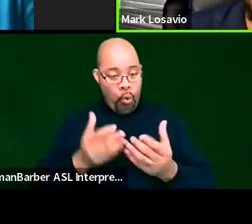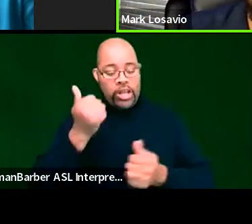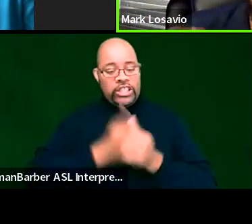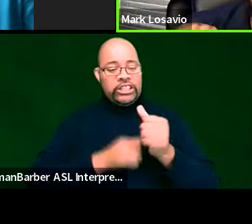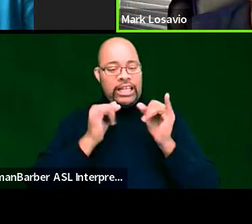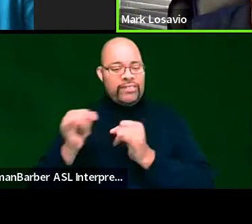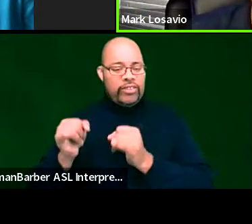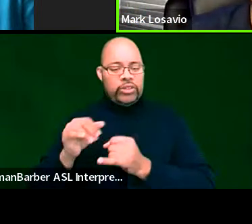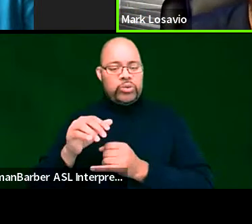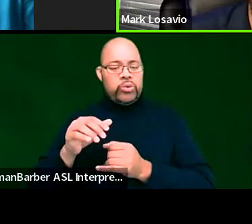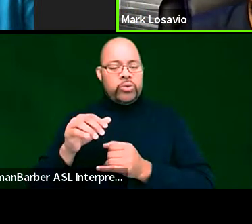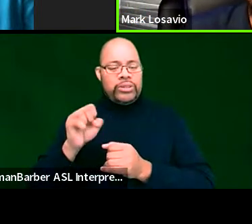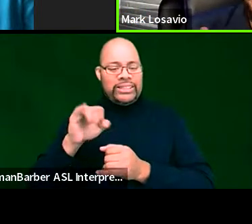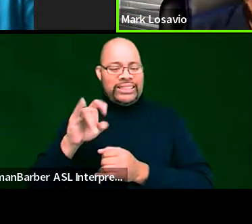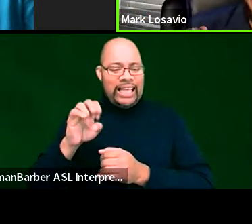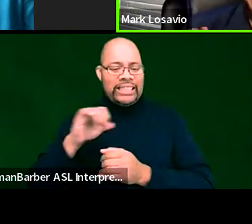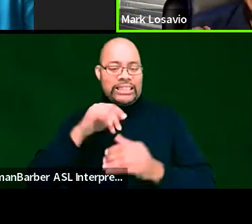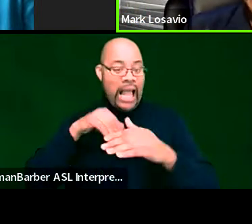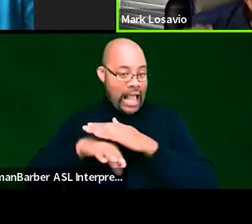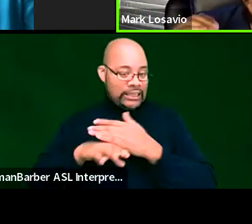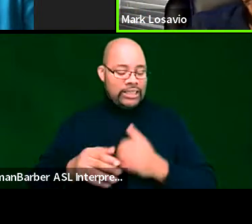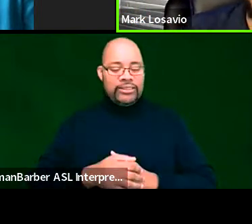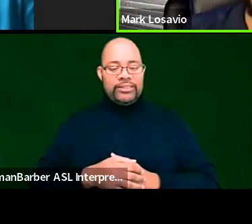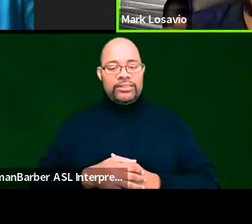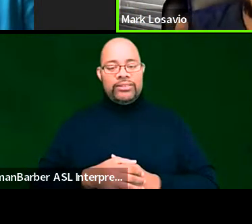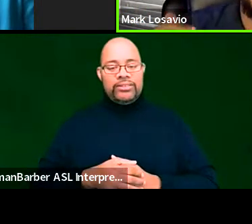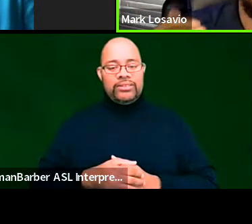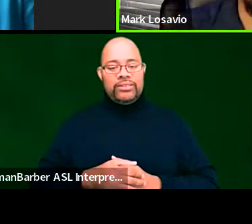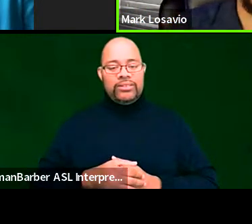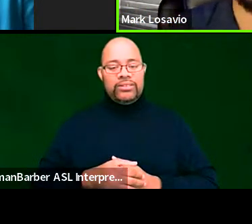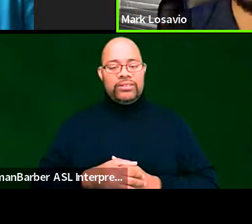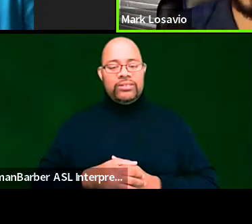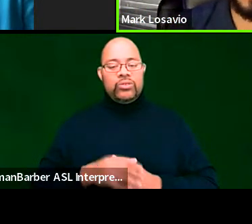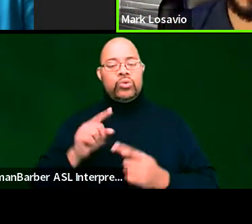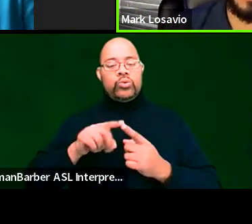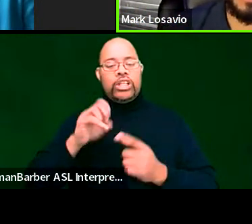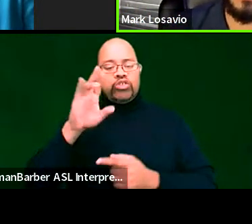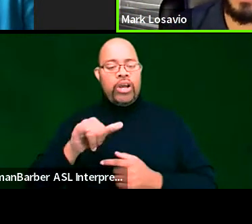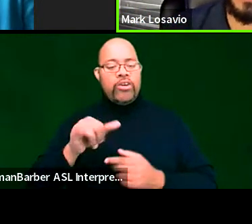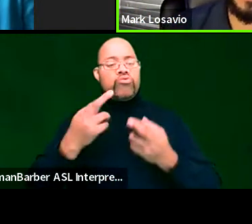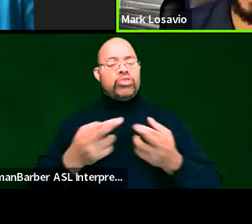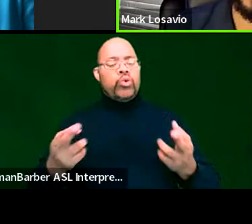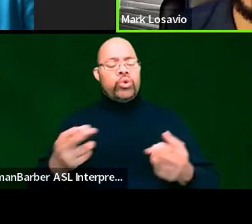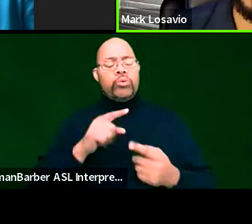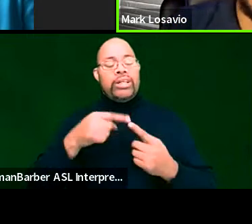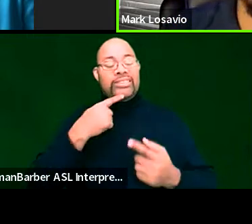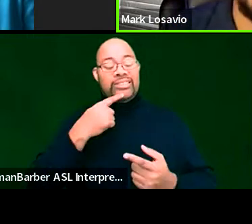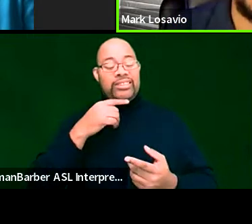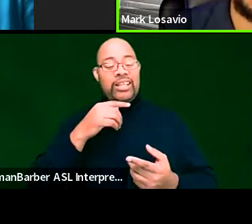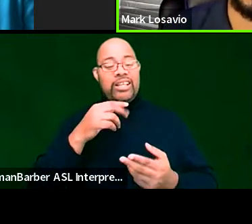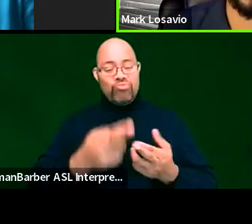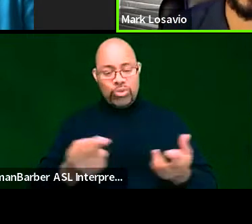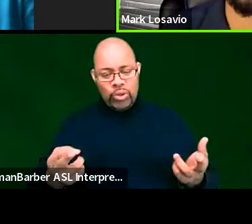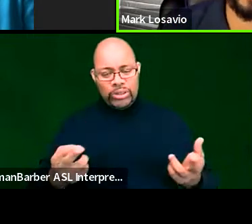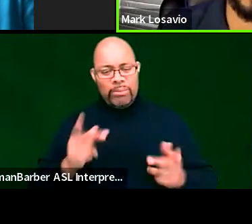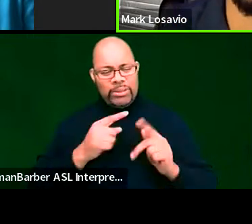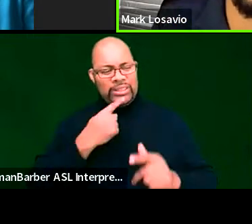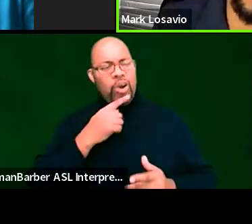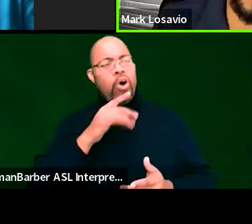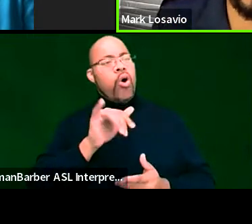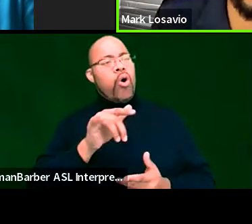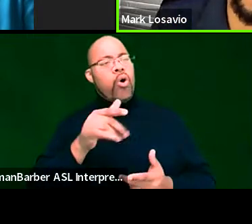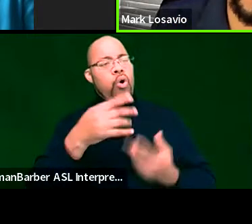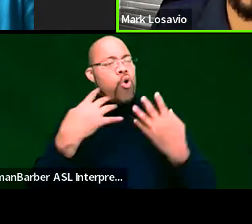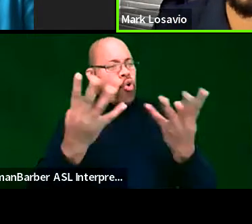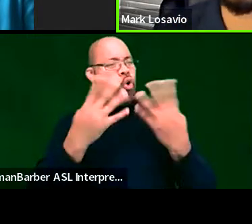individual site is access to sanctuary resources. And when I say resources, people are like, oh yeah,